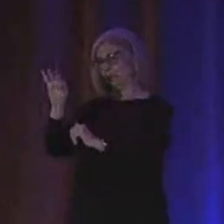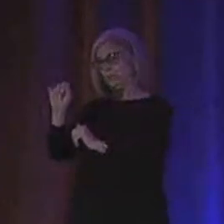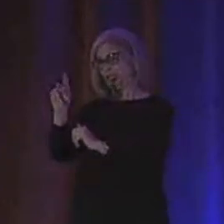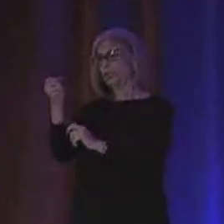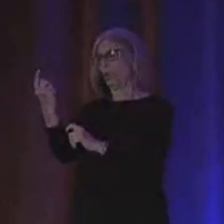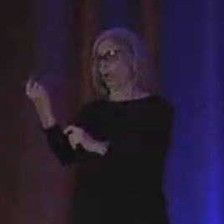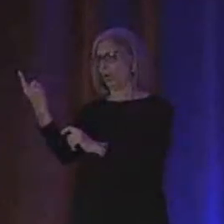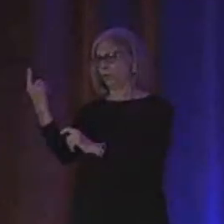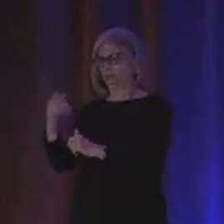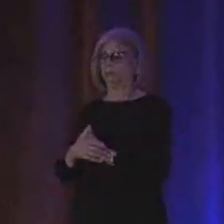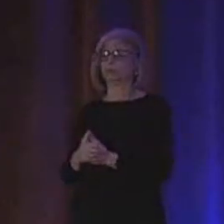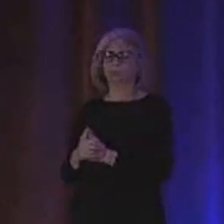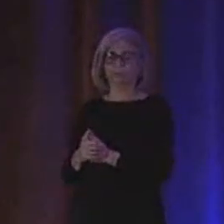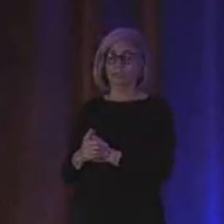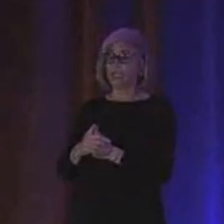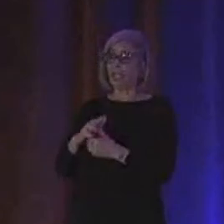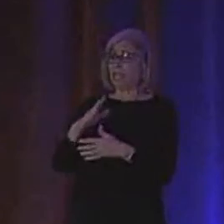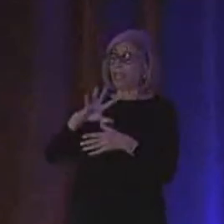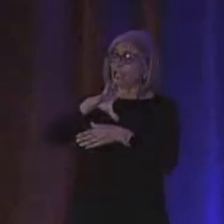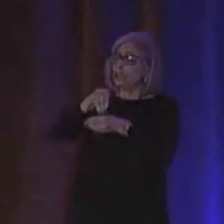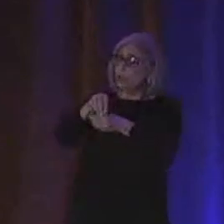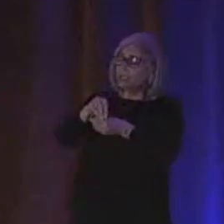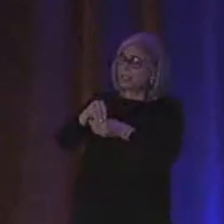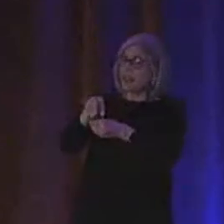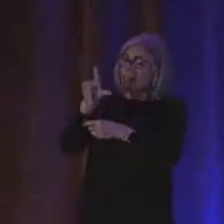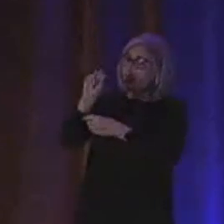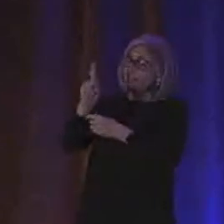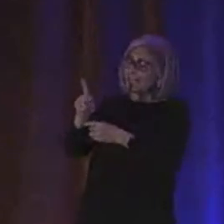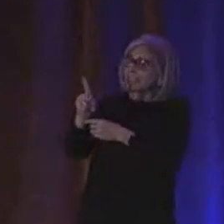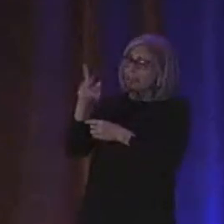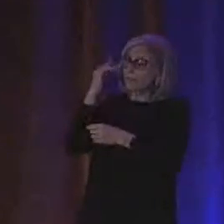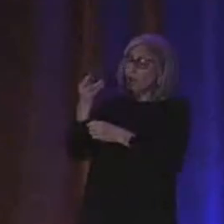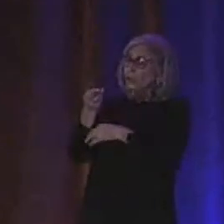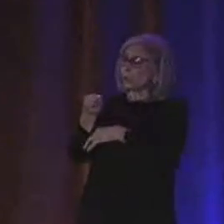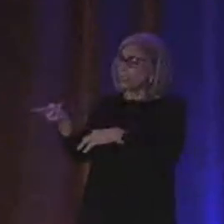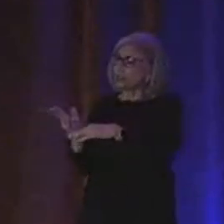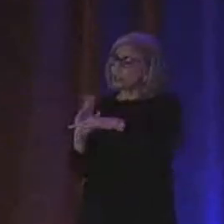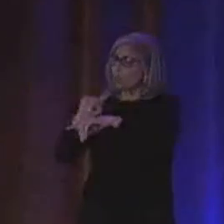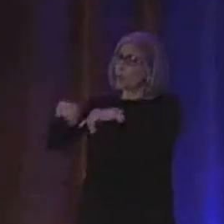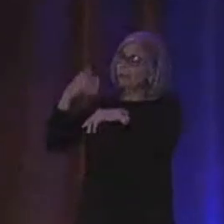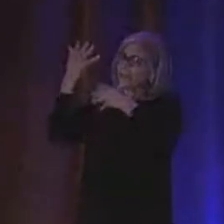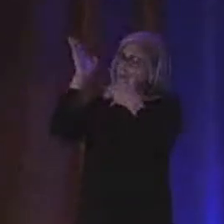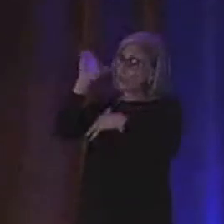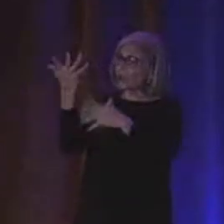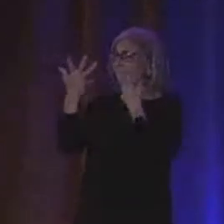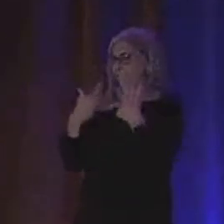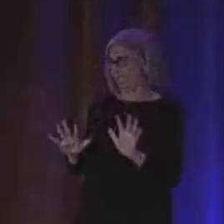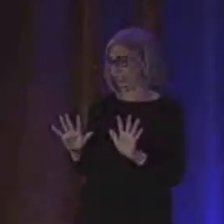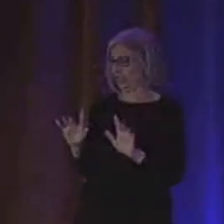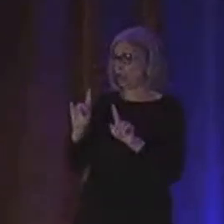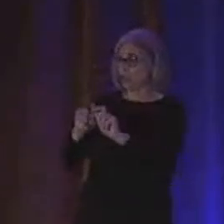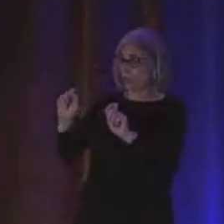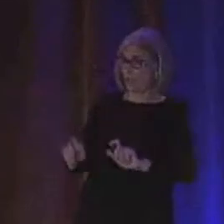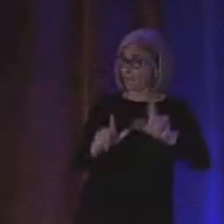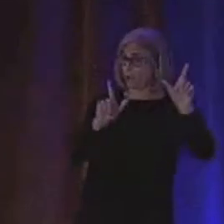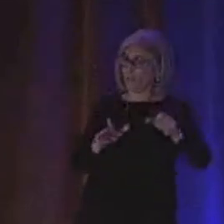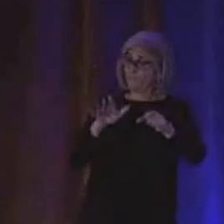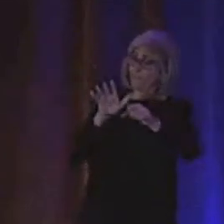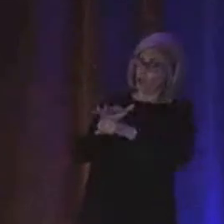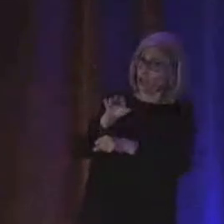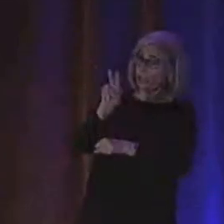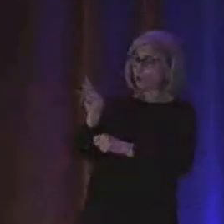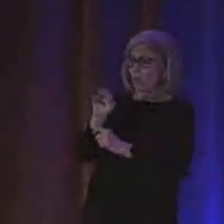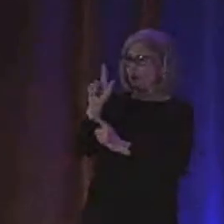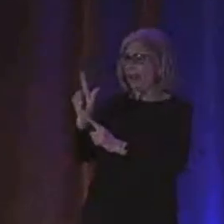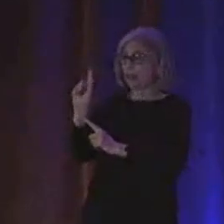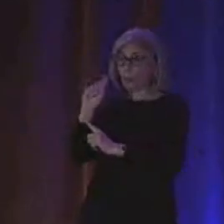https://NOTIST/RESOURCE11, including links to resources after my talk. I'll also post the full URL